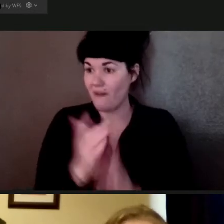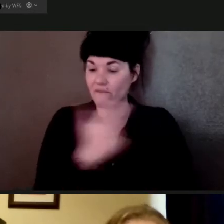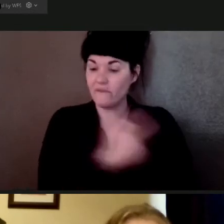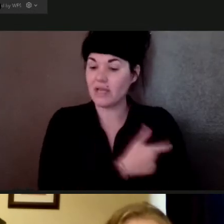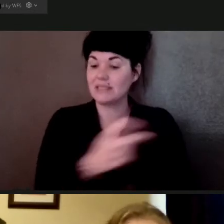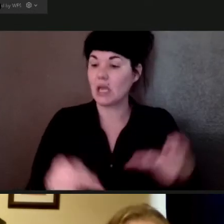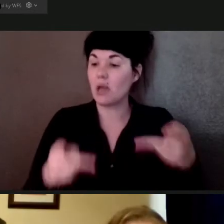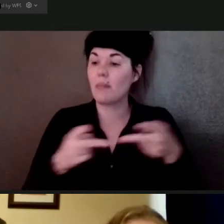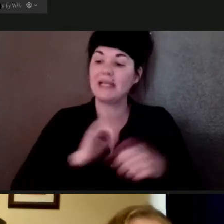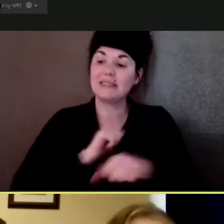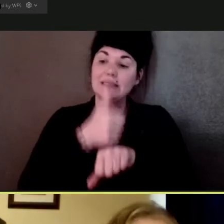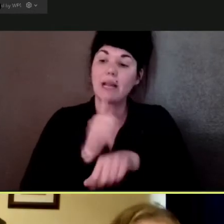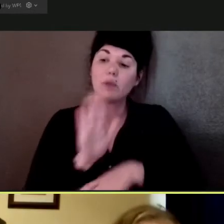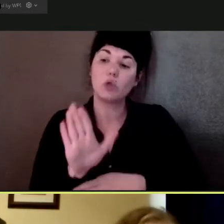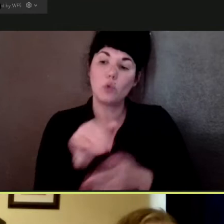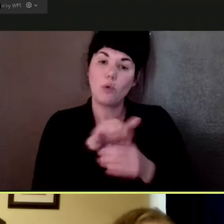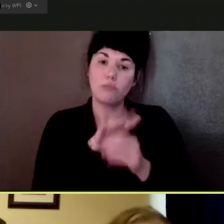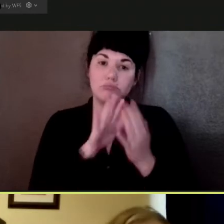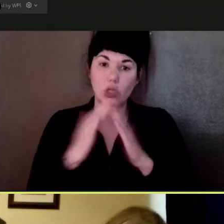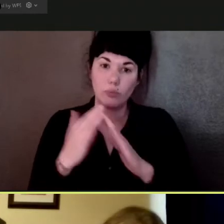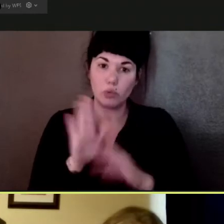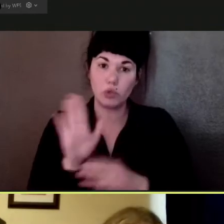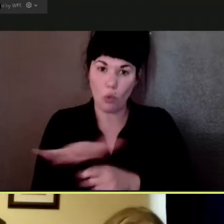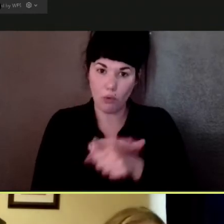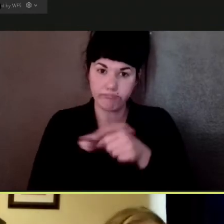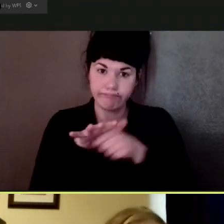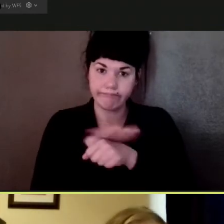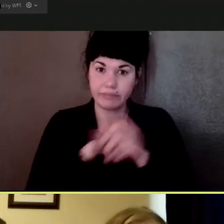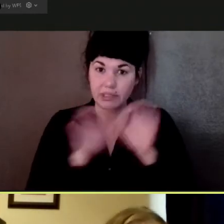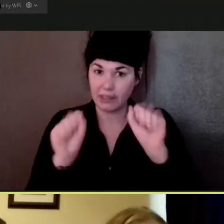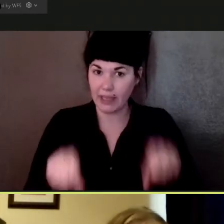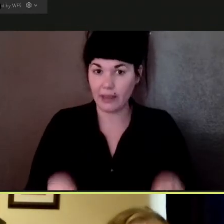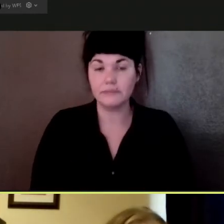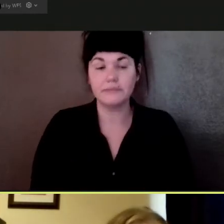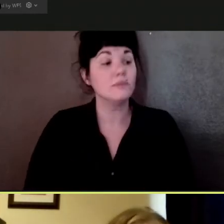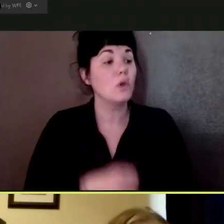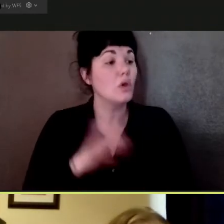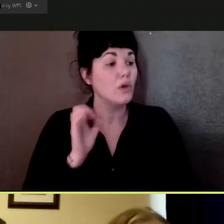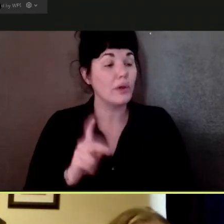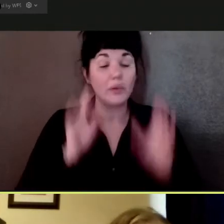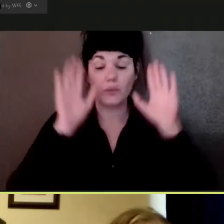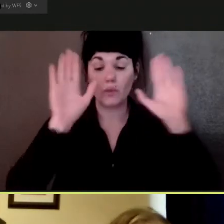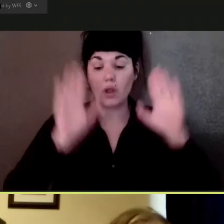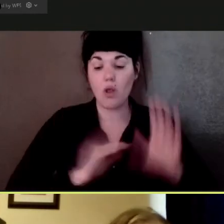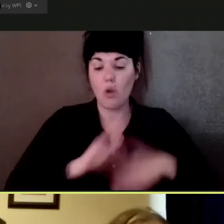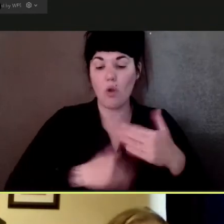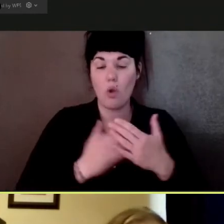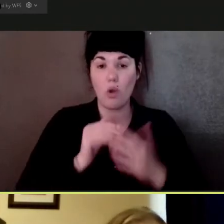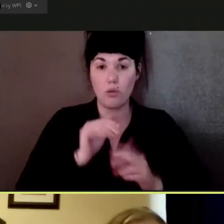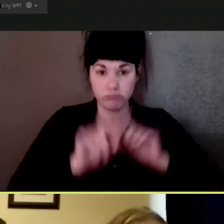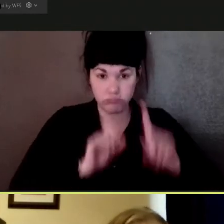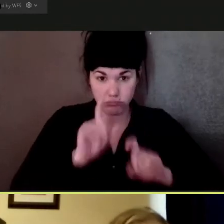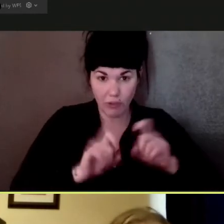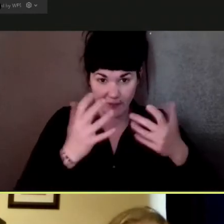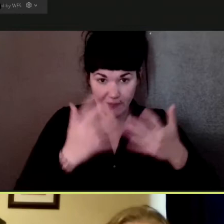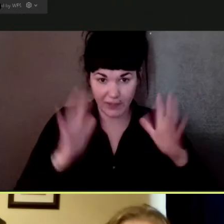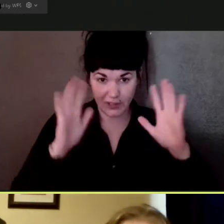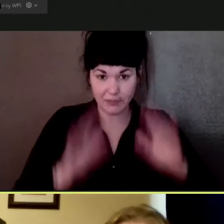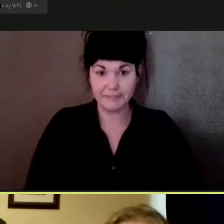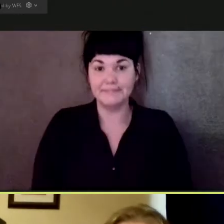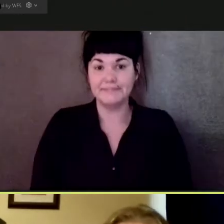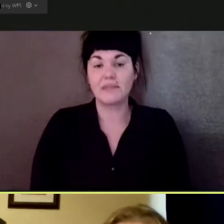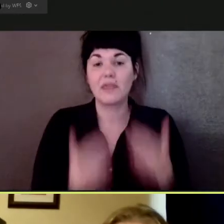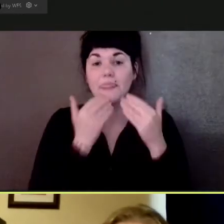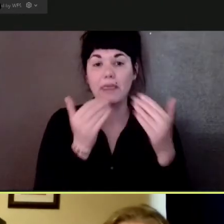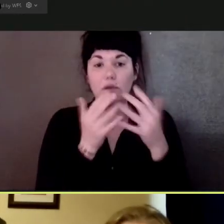Great. Okay. And that is all the questions that I have right now. So thank you so